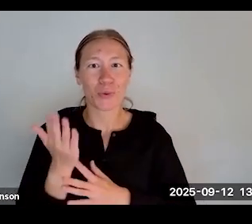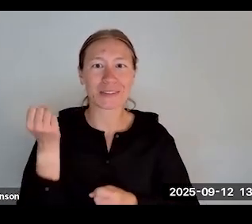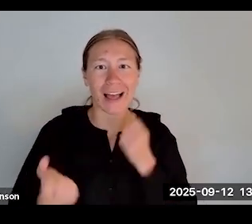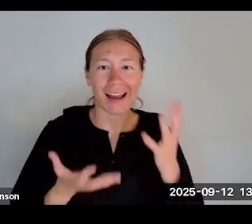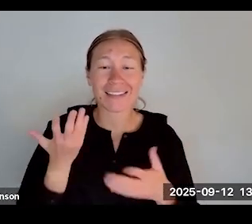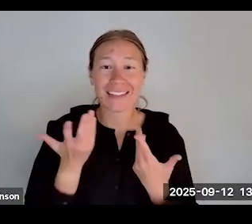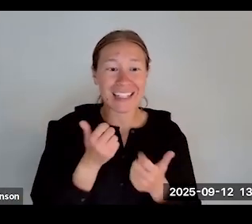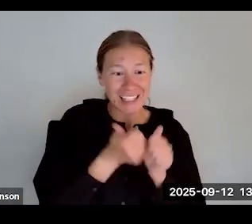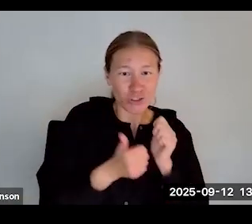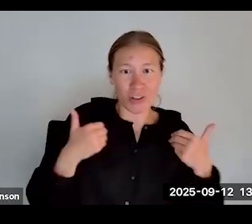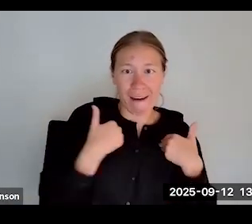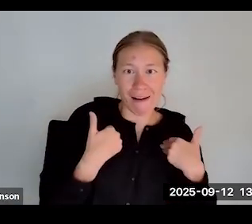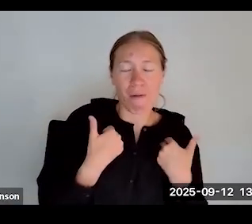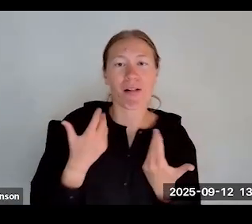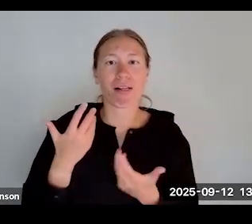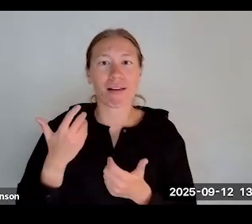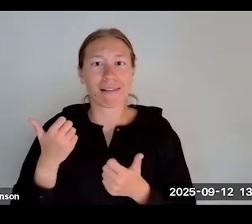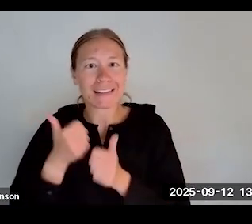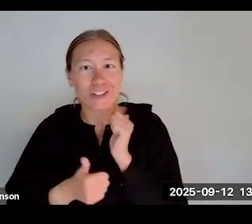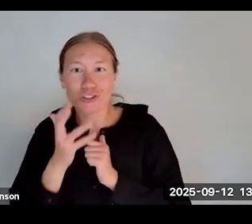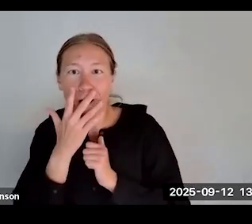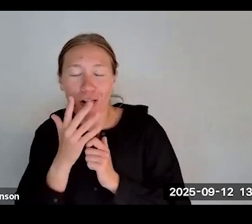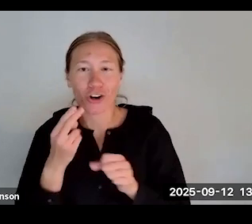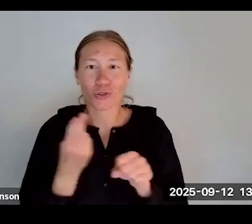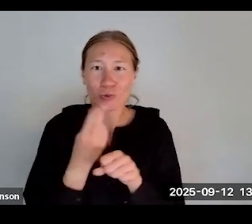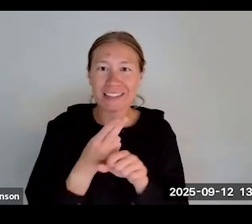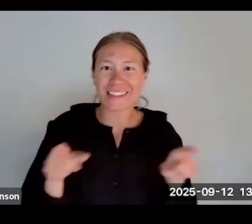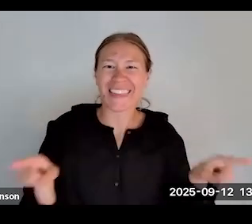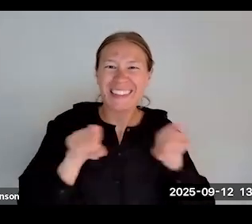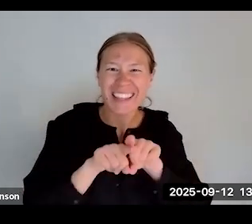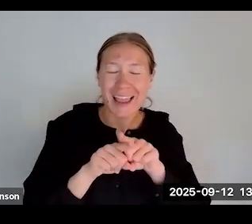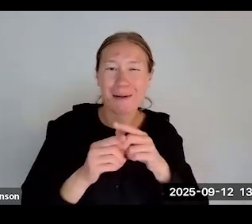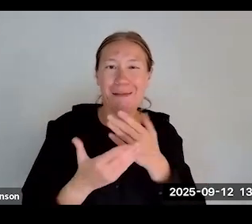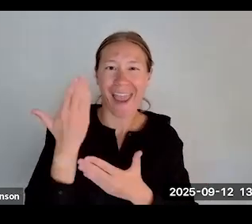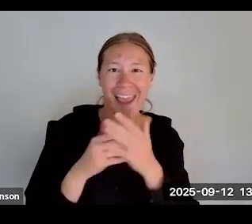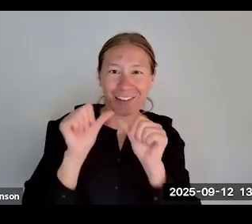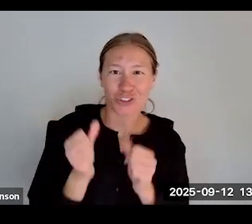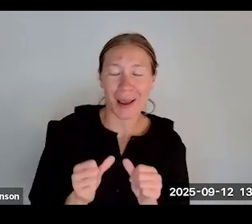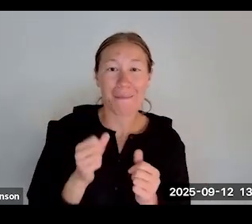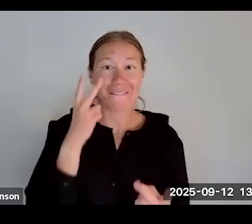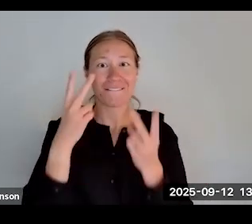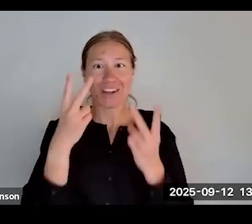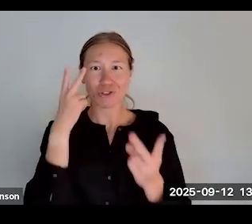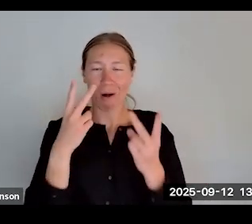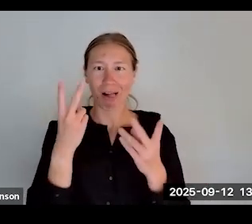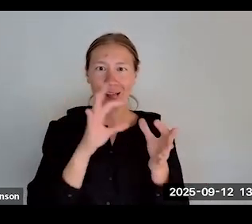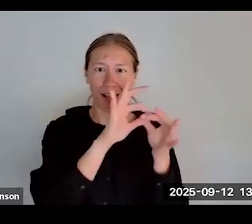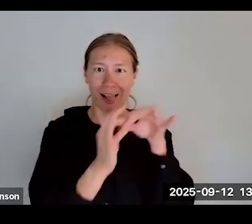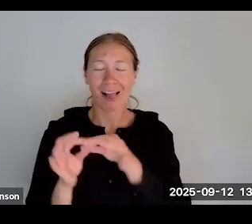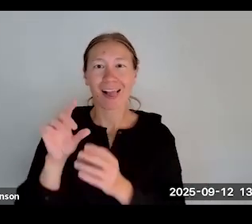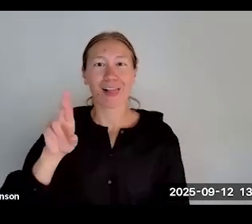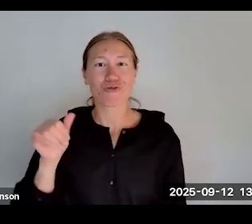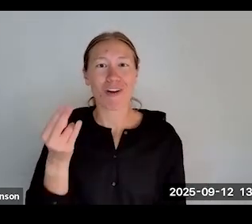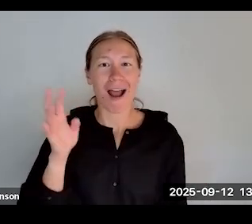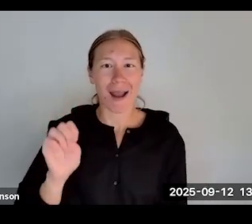color uses the same hand shape, which creates a visual rhyme and helps deaf babies to learn language.